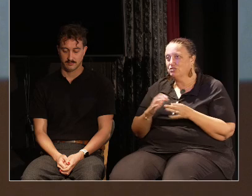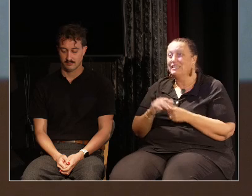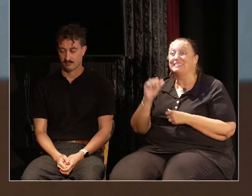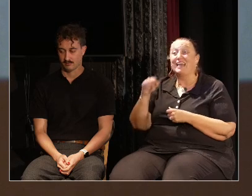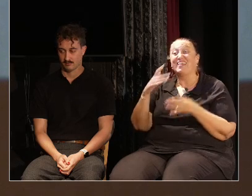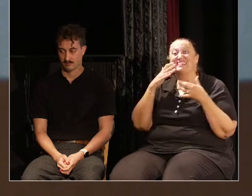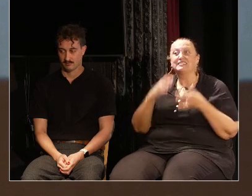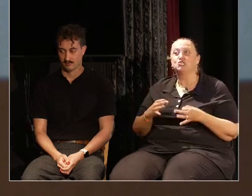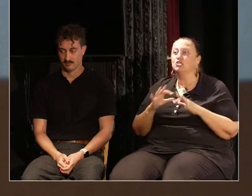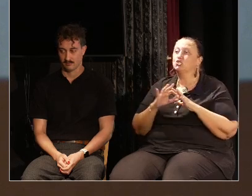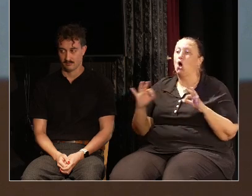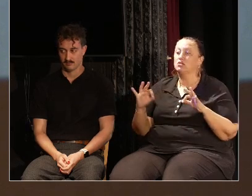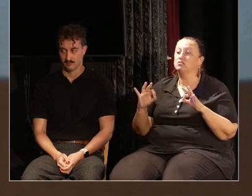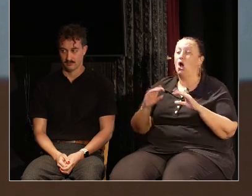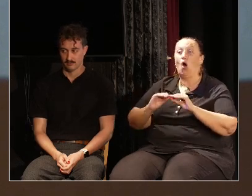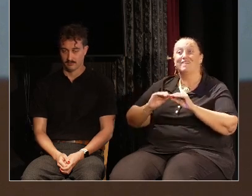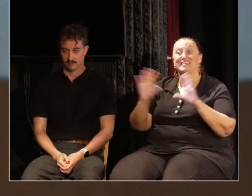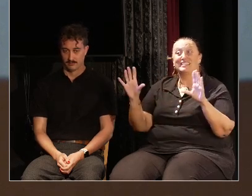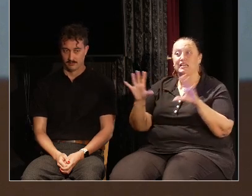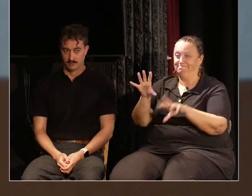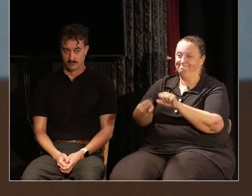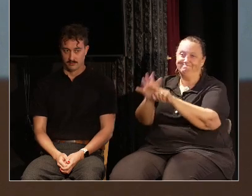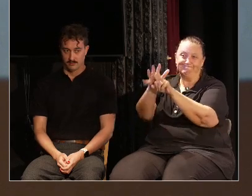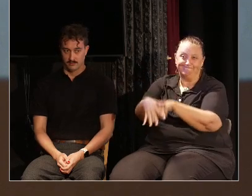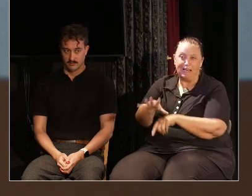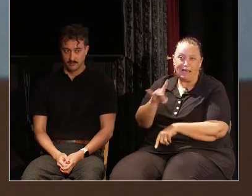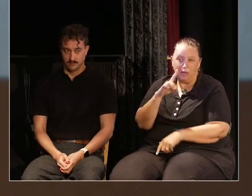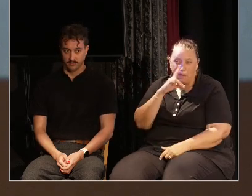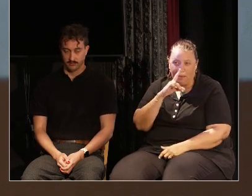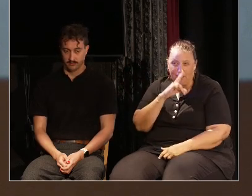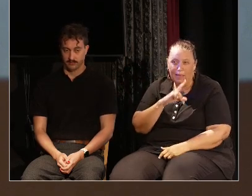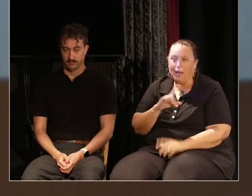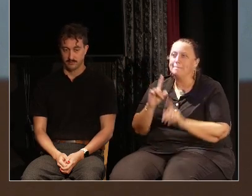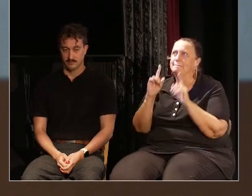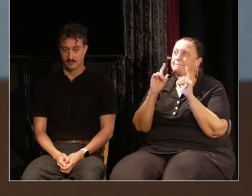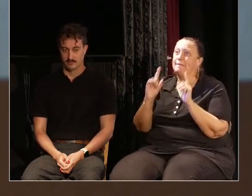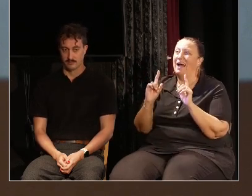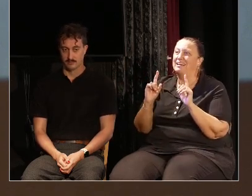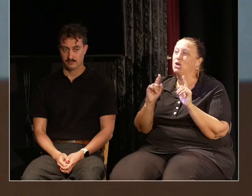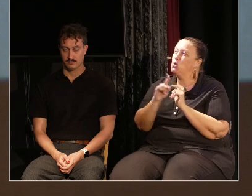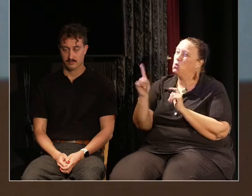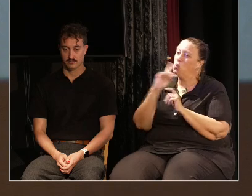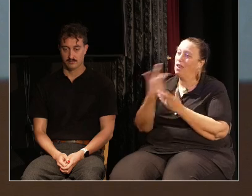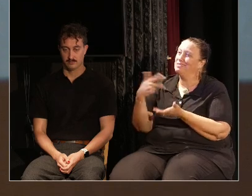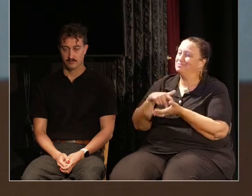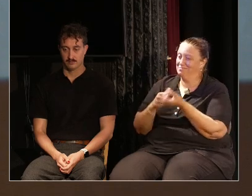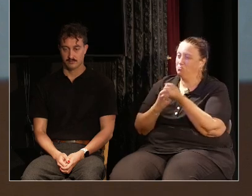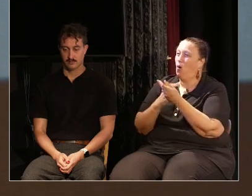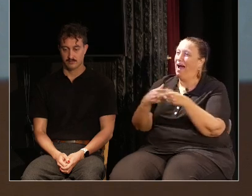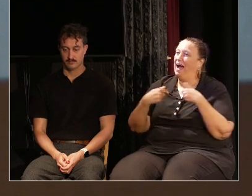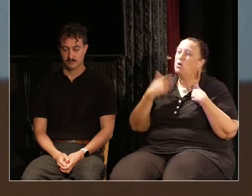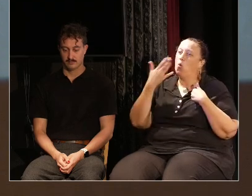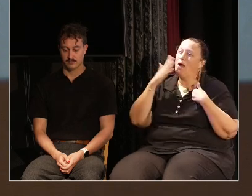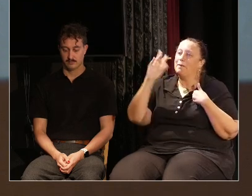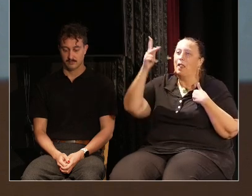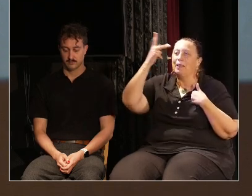decision may not be overtly homophobic, it does show that you might stand up for us when it's politically palatable,